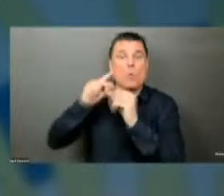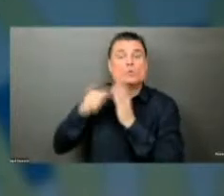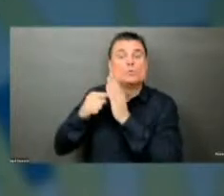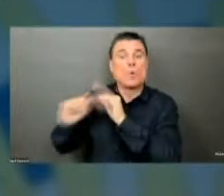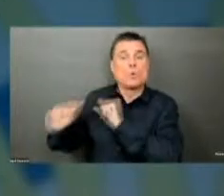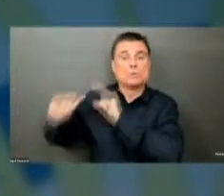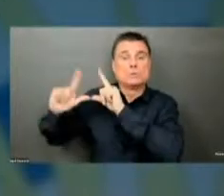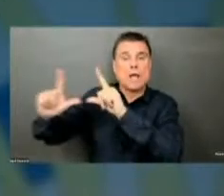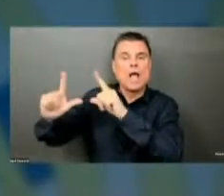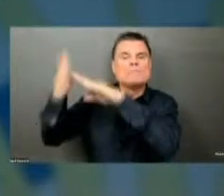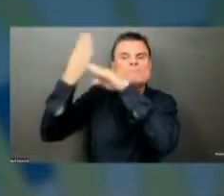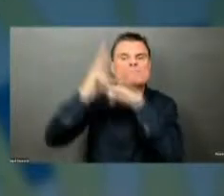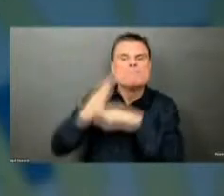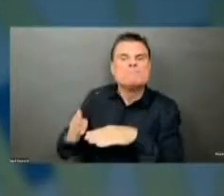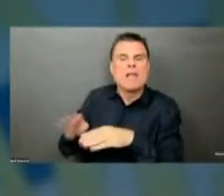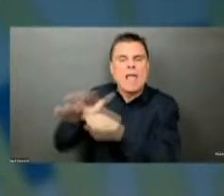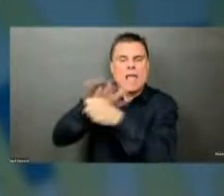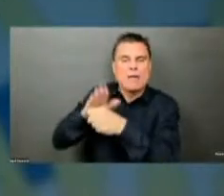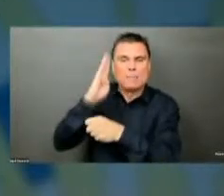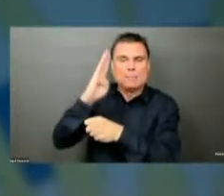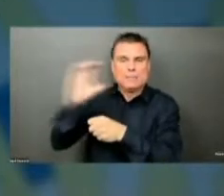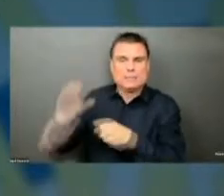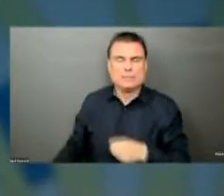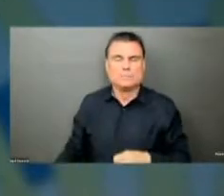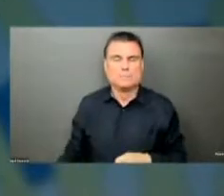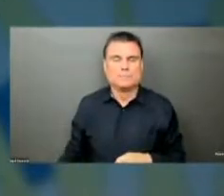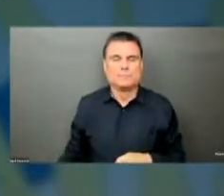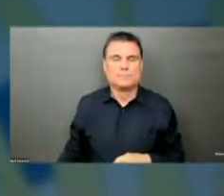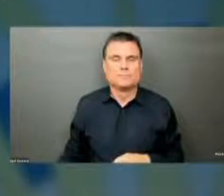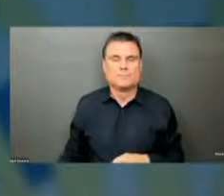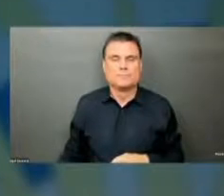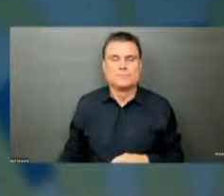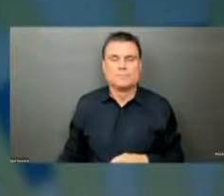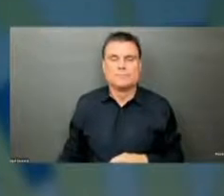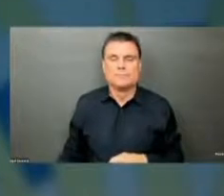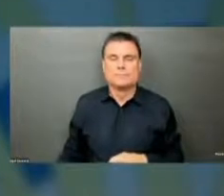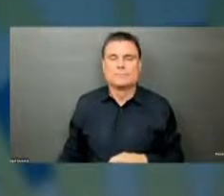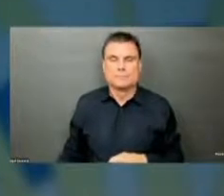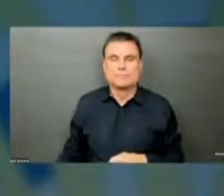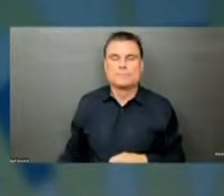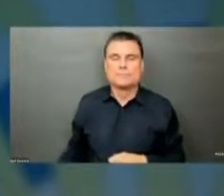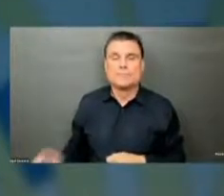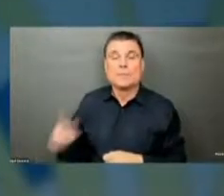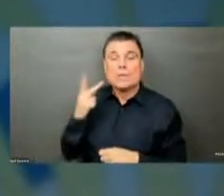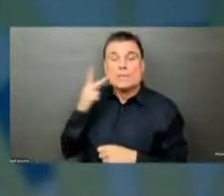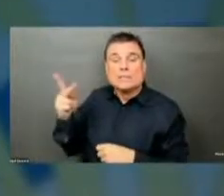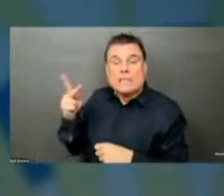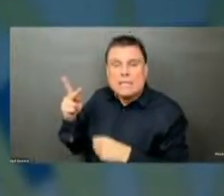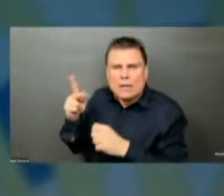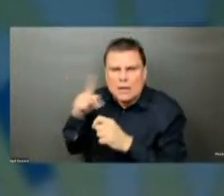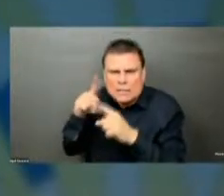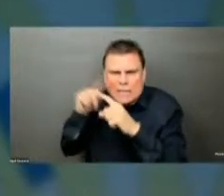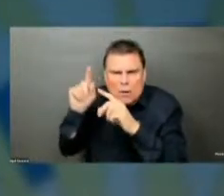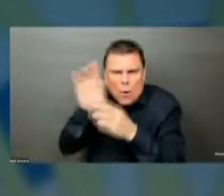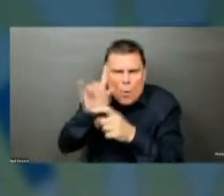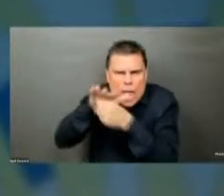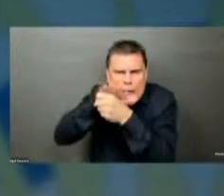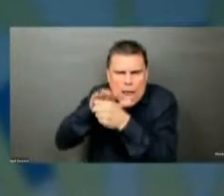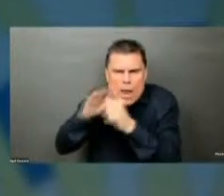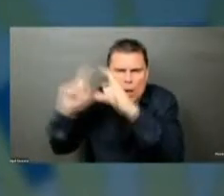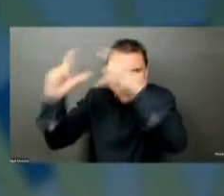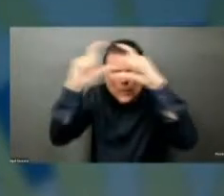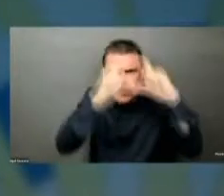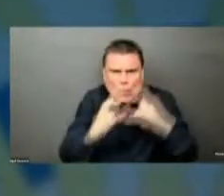residence. And by convention, we always present the data by where people live, and that's what we have done from the